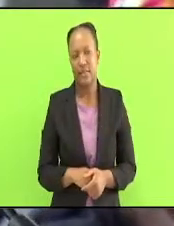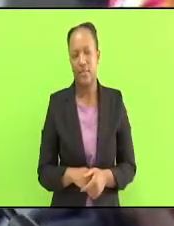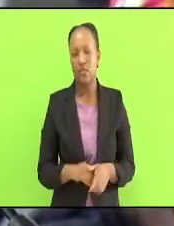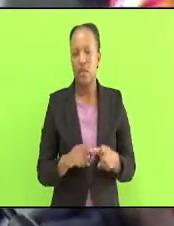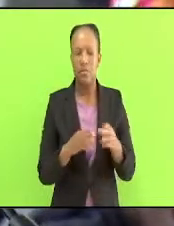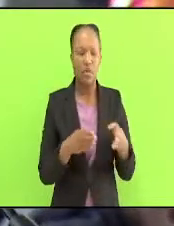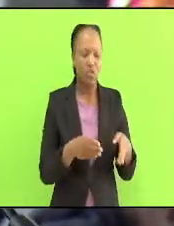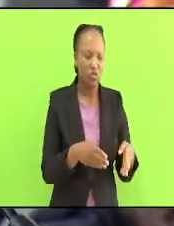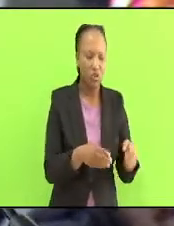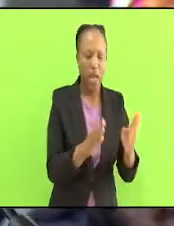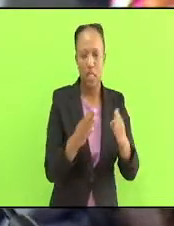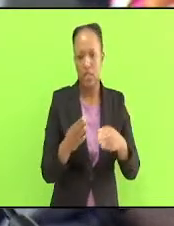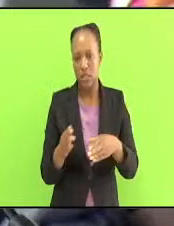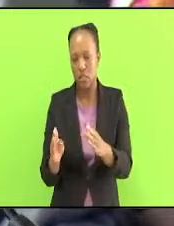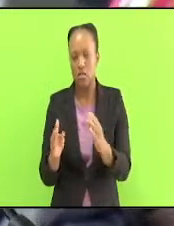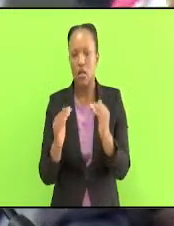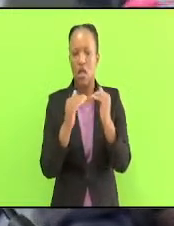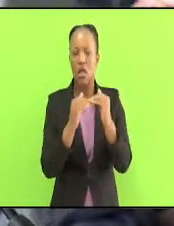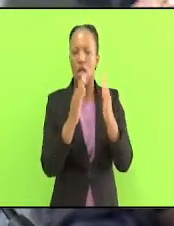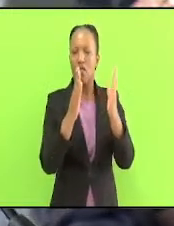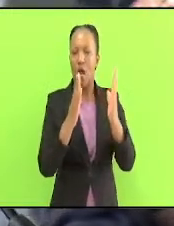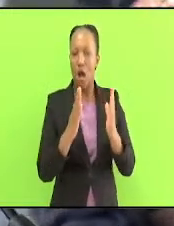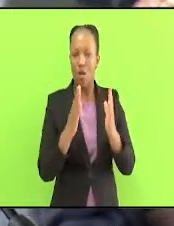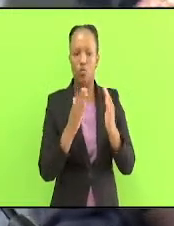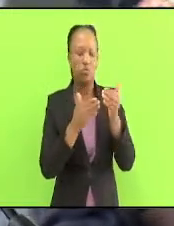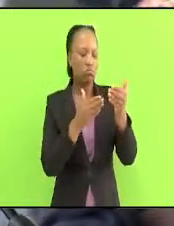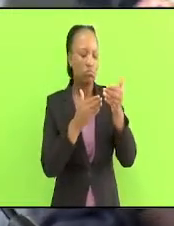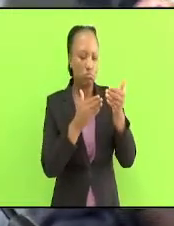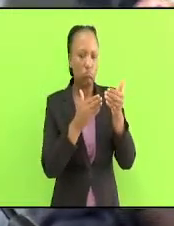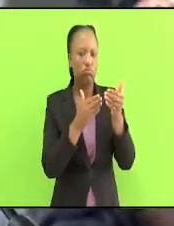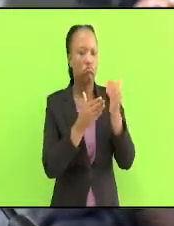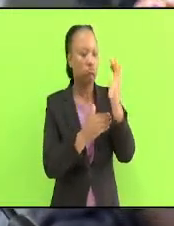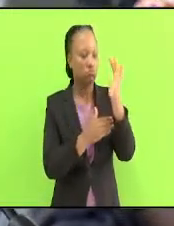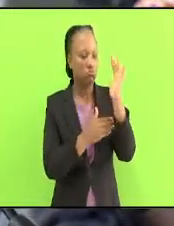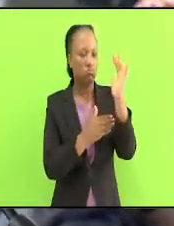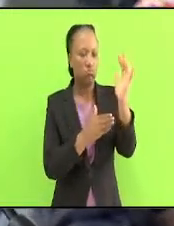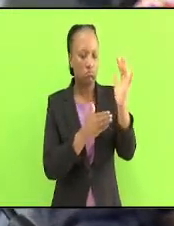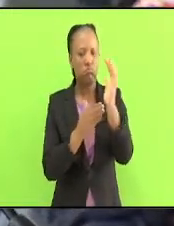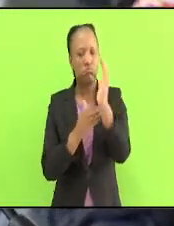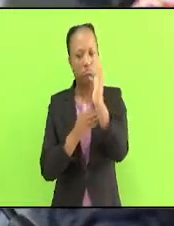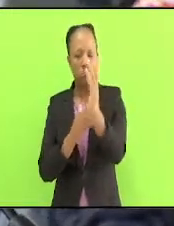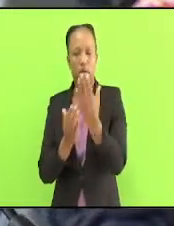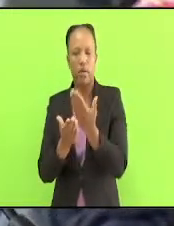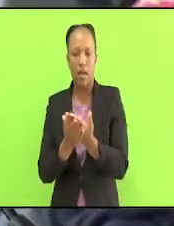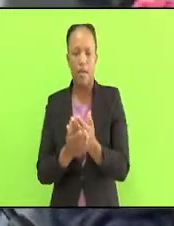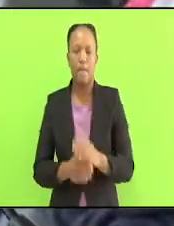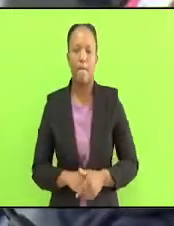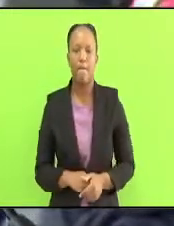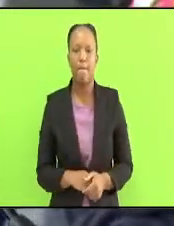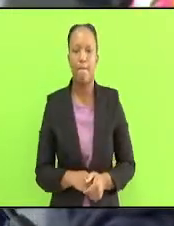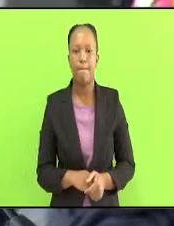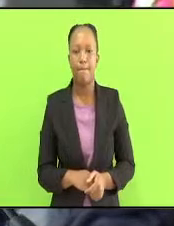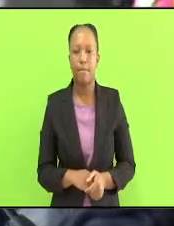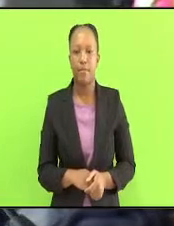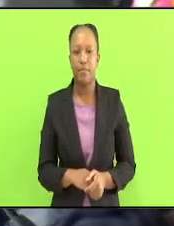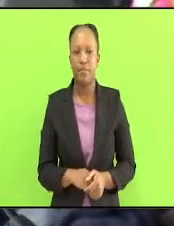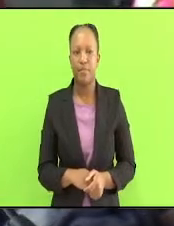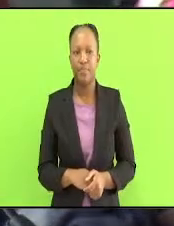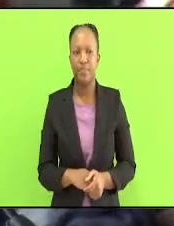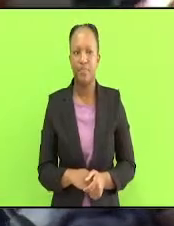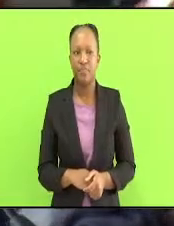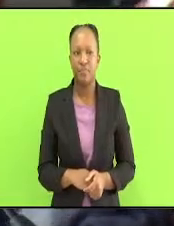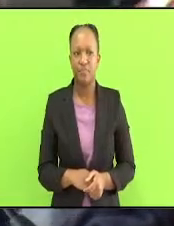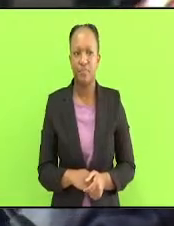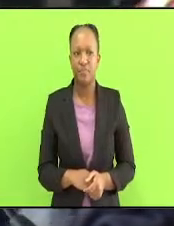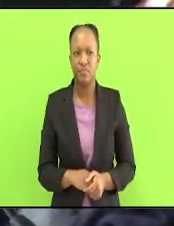tsa rona mo pele ga matlo. and in our streets next to our homes. Nako nngwe bagolo kwa utlwa